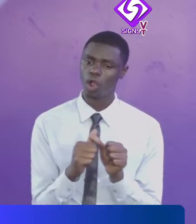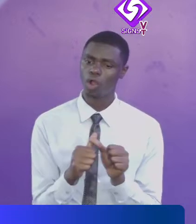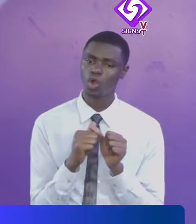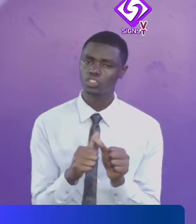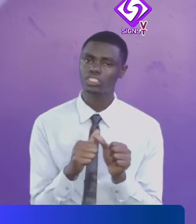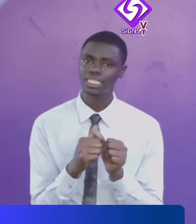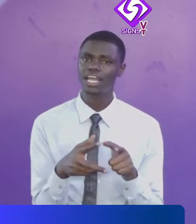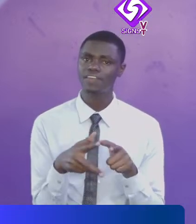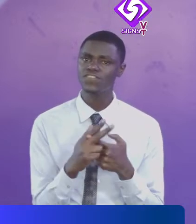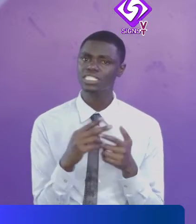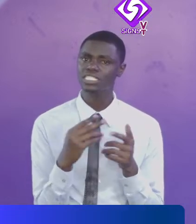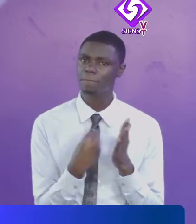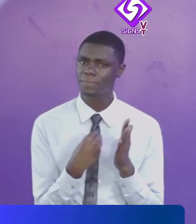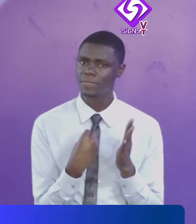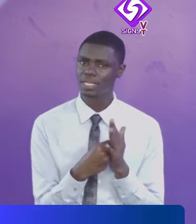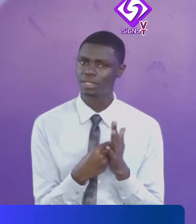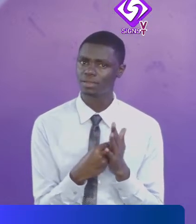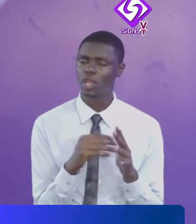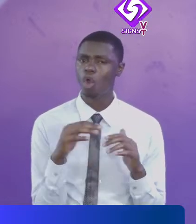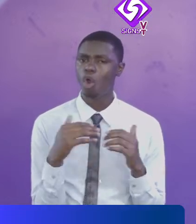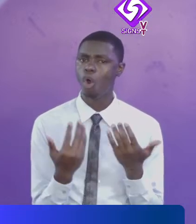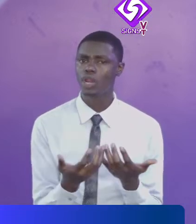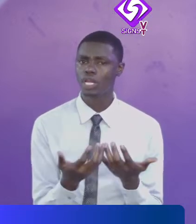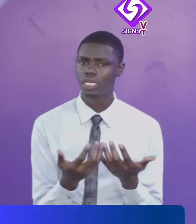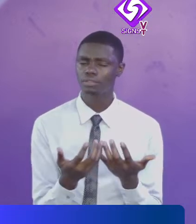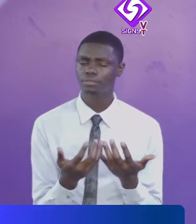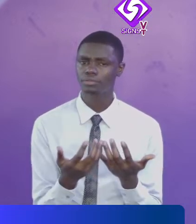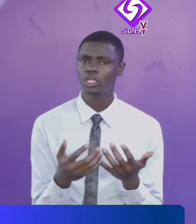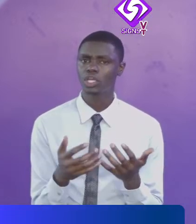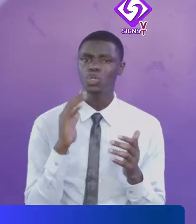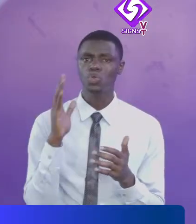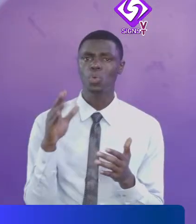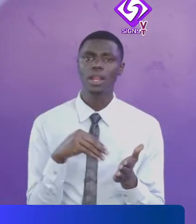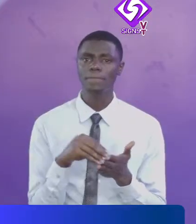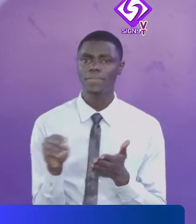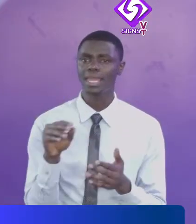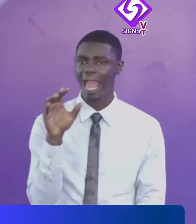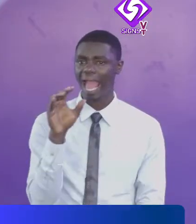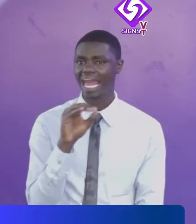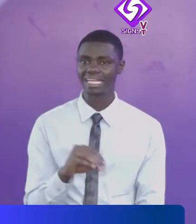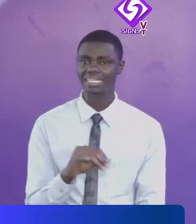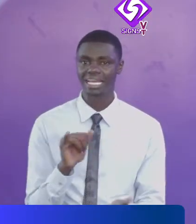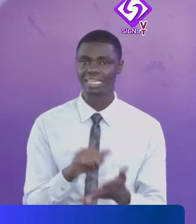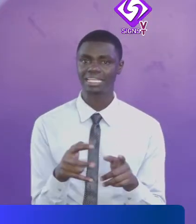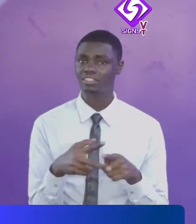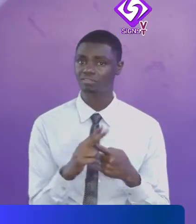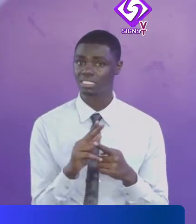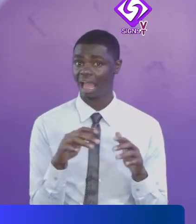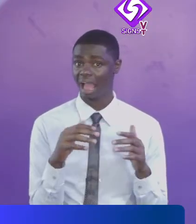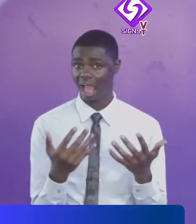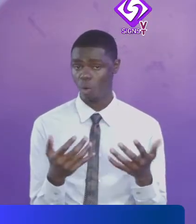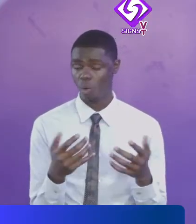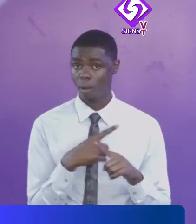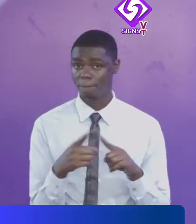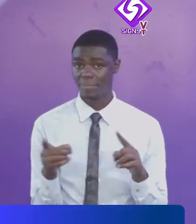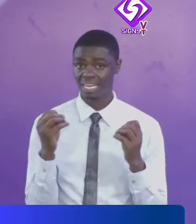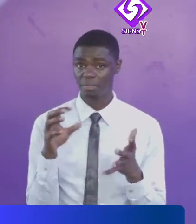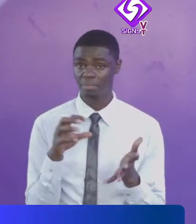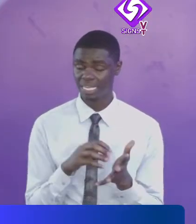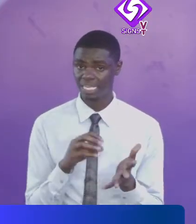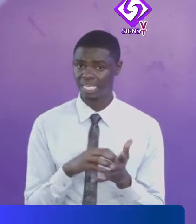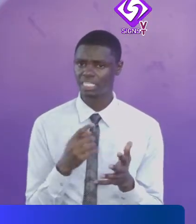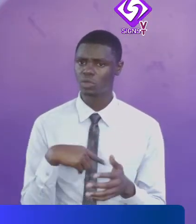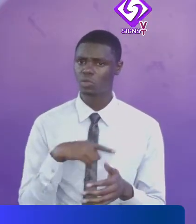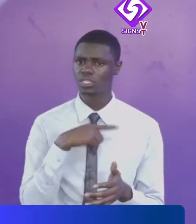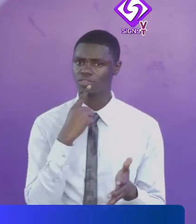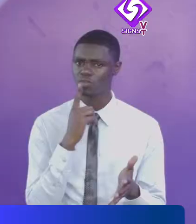fee, or rather you would pay a rate that is fixed in this case. But in most cases, what we have in banks is a